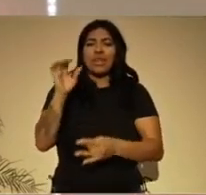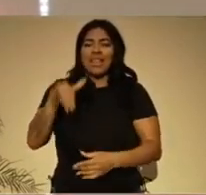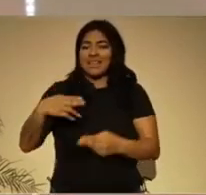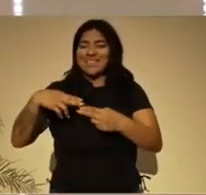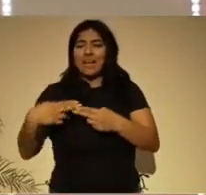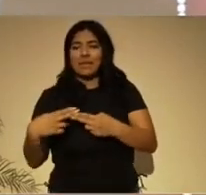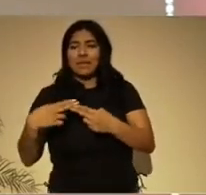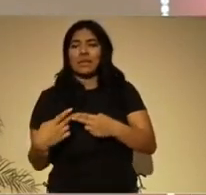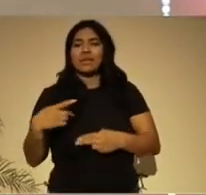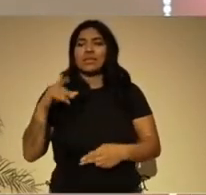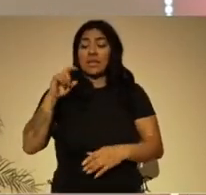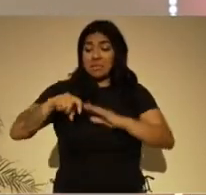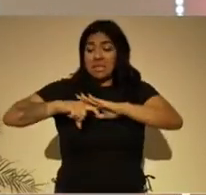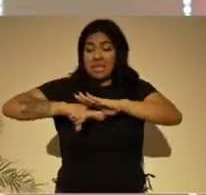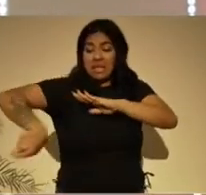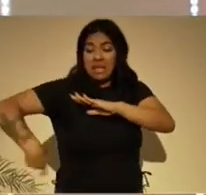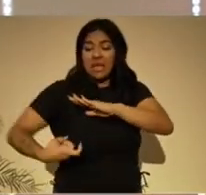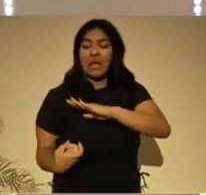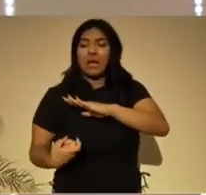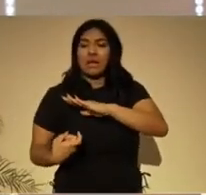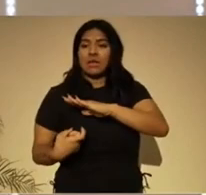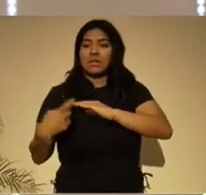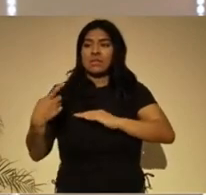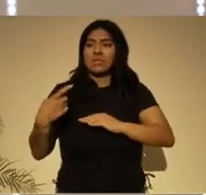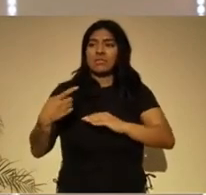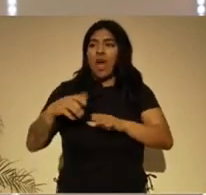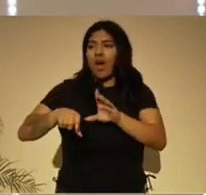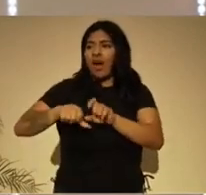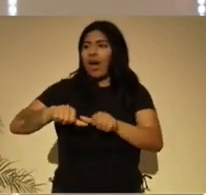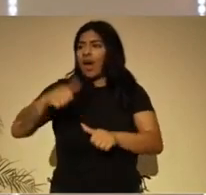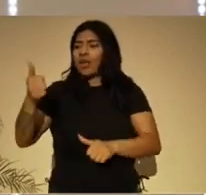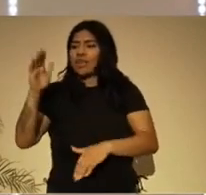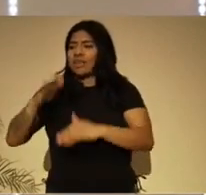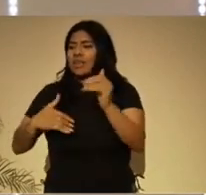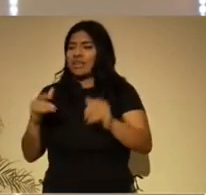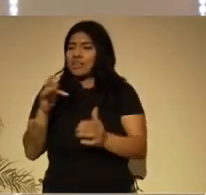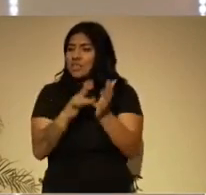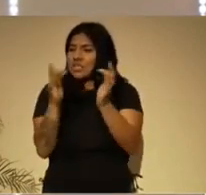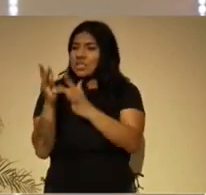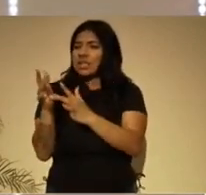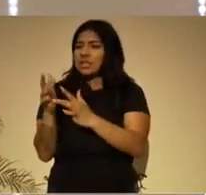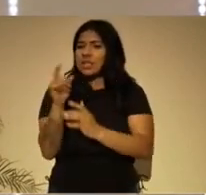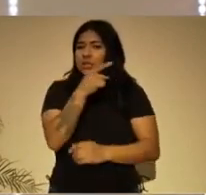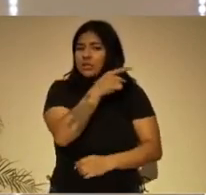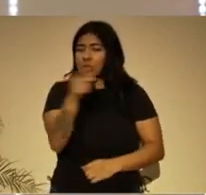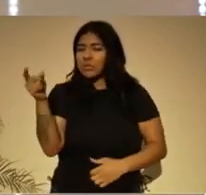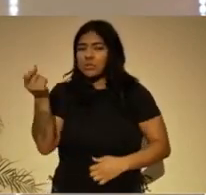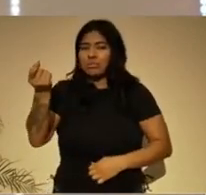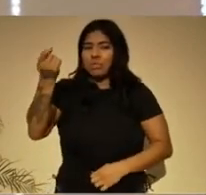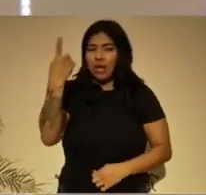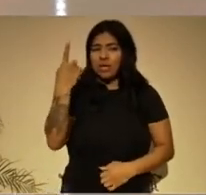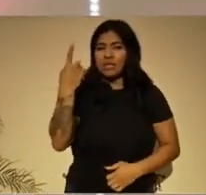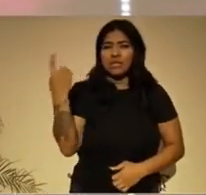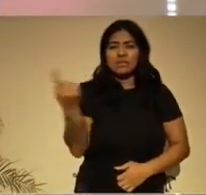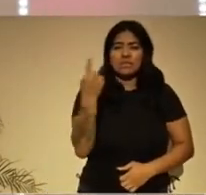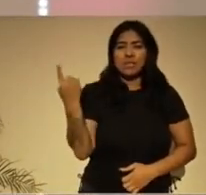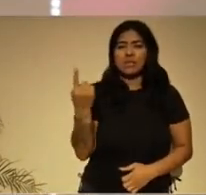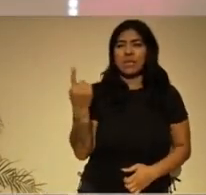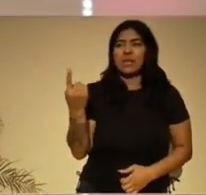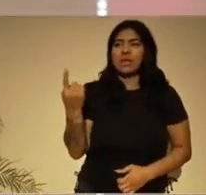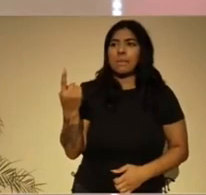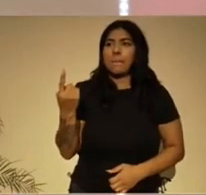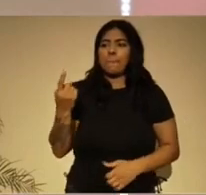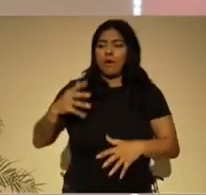it is to be anchored to something besides Jesus? Do you understand that when something is